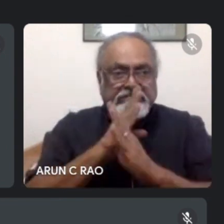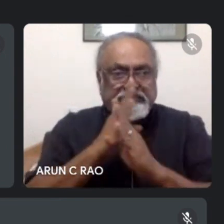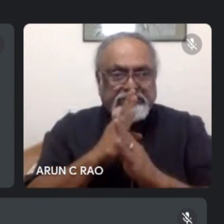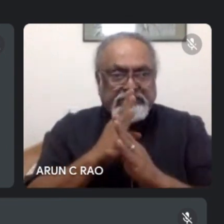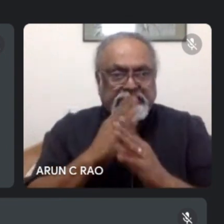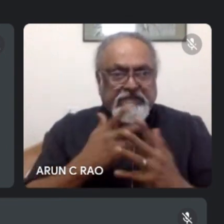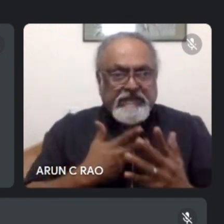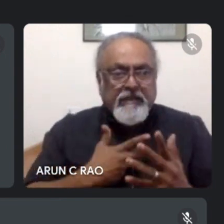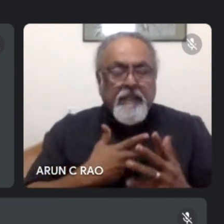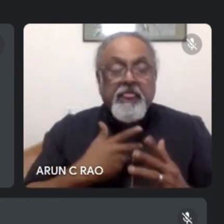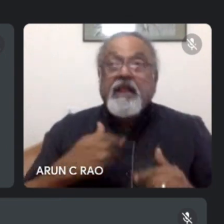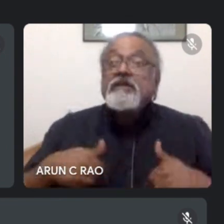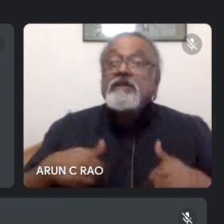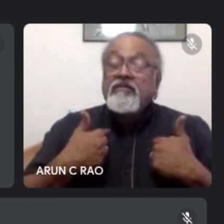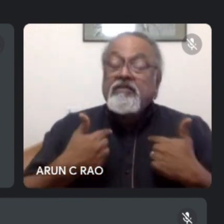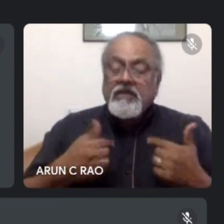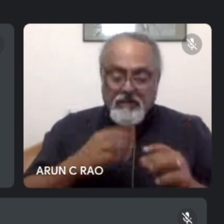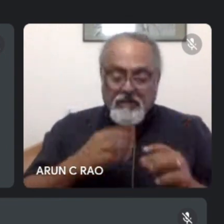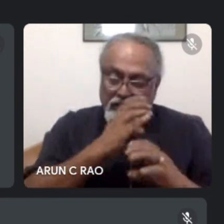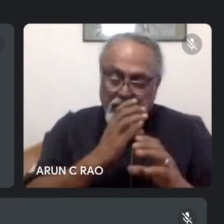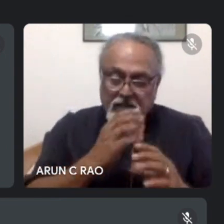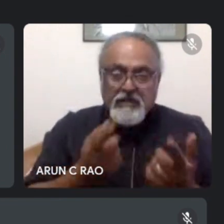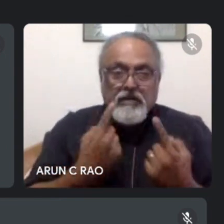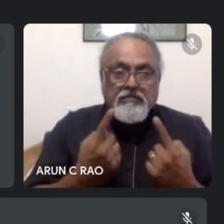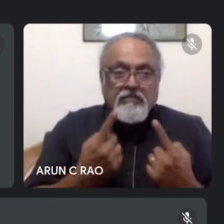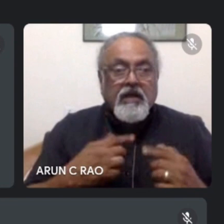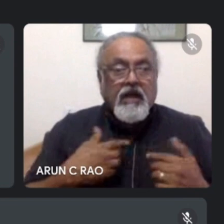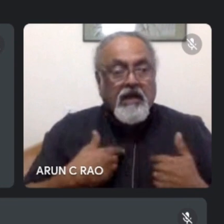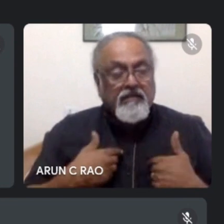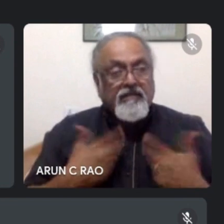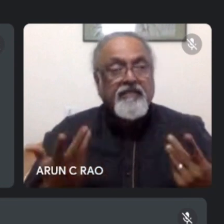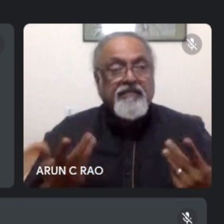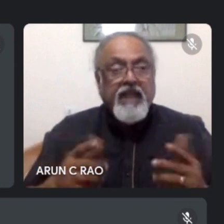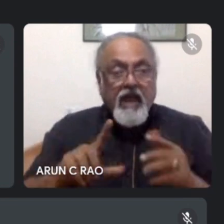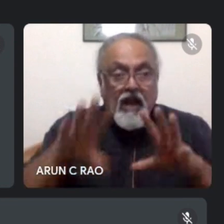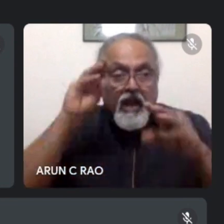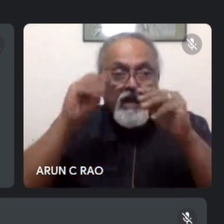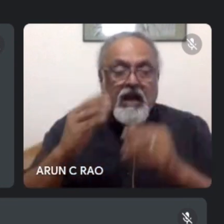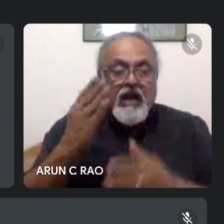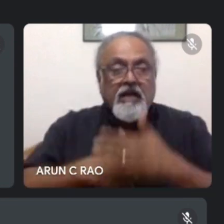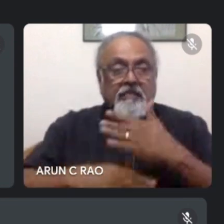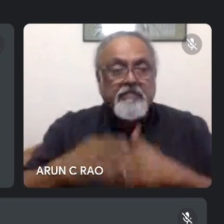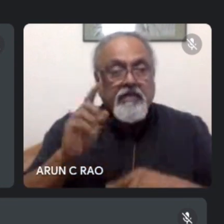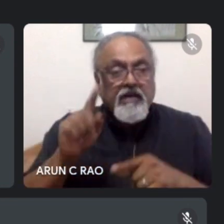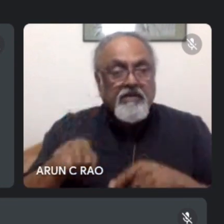I was diagnosed with the fact that I had learning disability and I had to